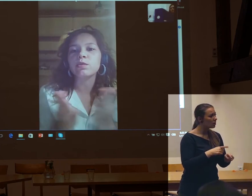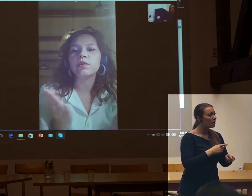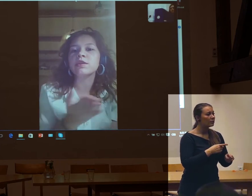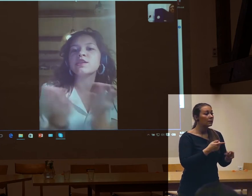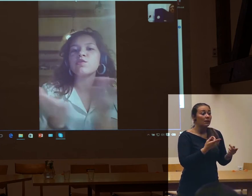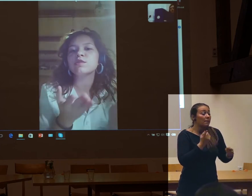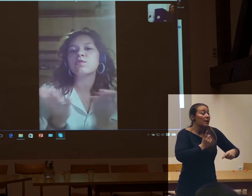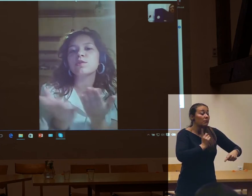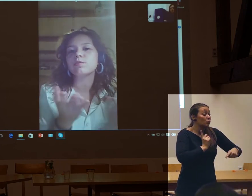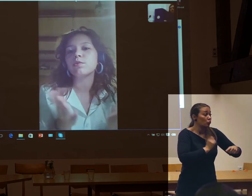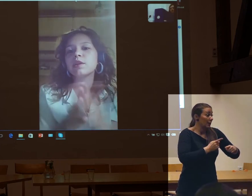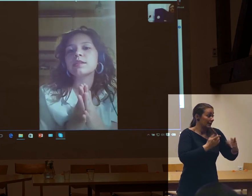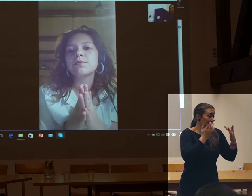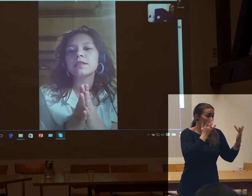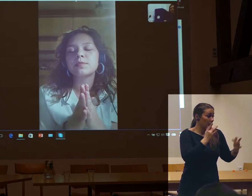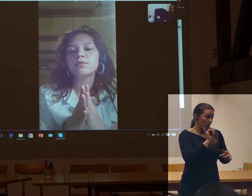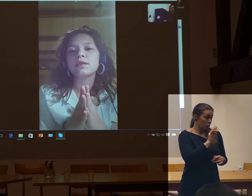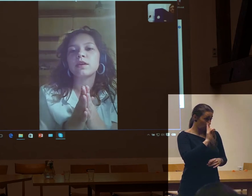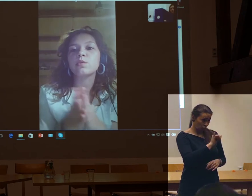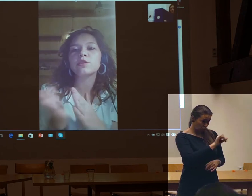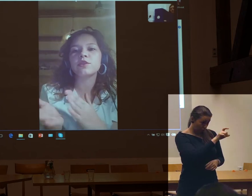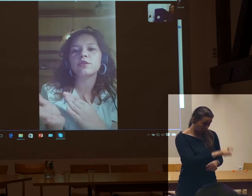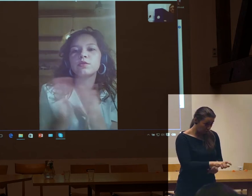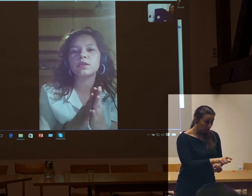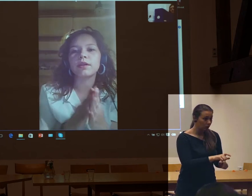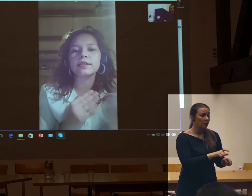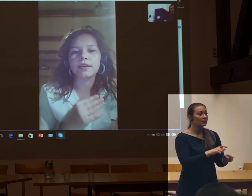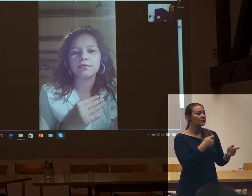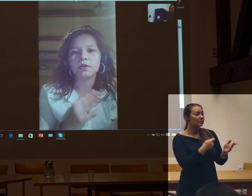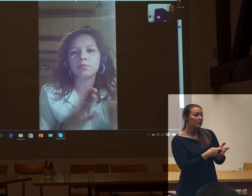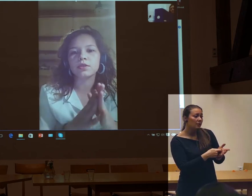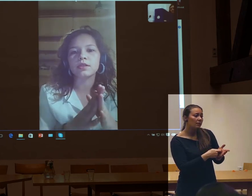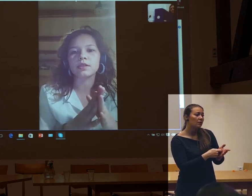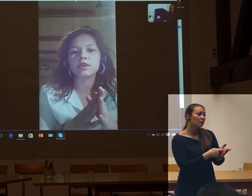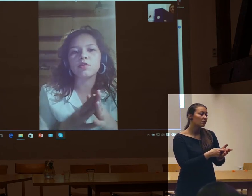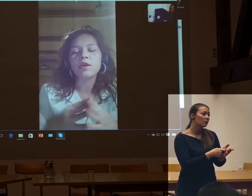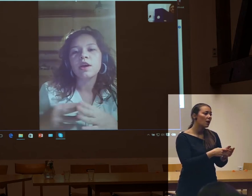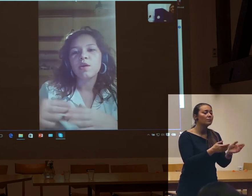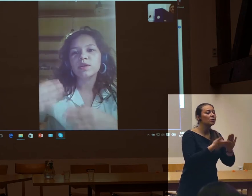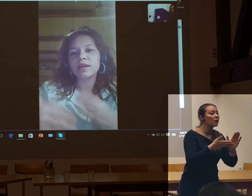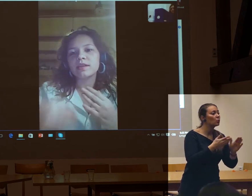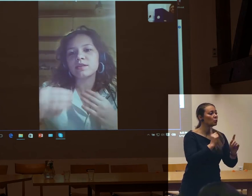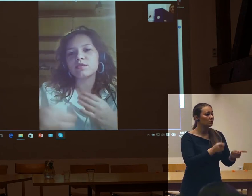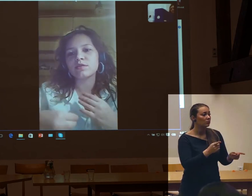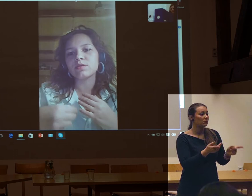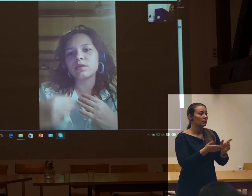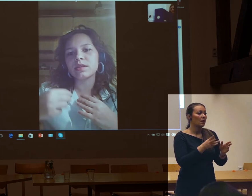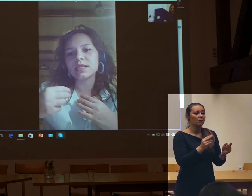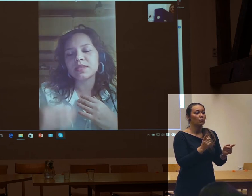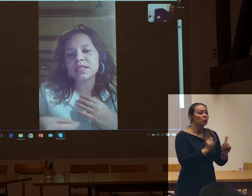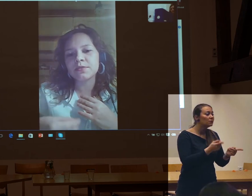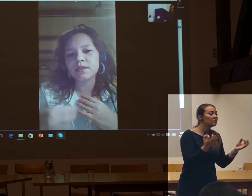and there is no so many difference between the wheelchair user and deaf person. So we started to do